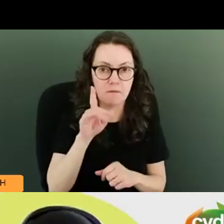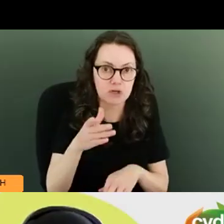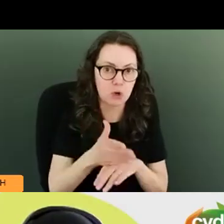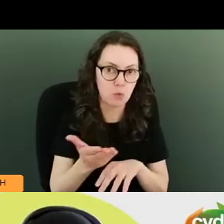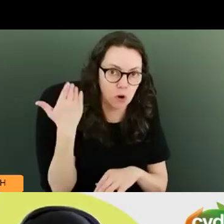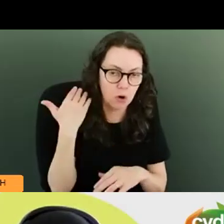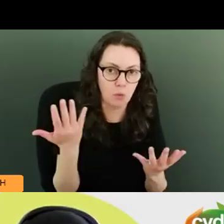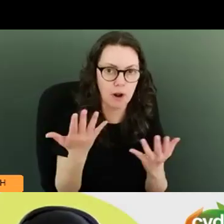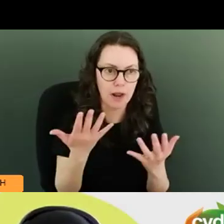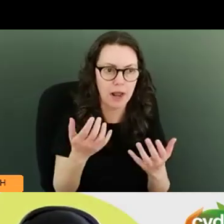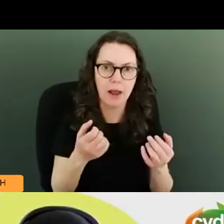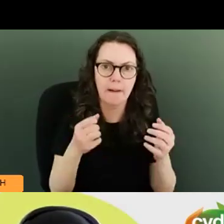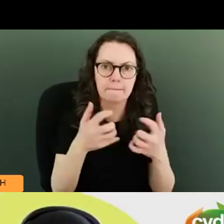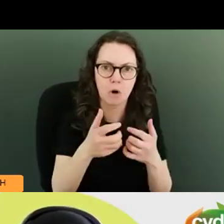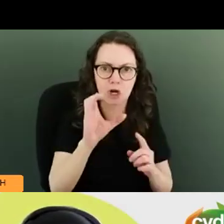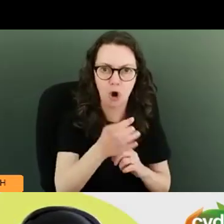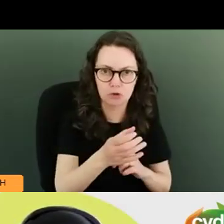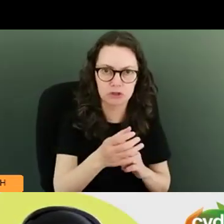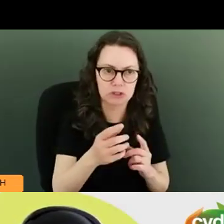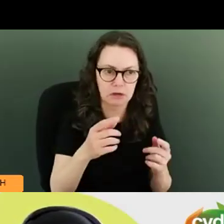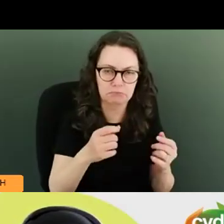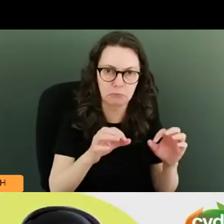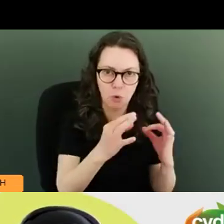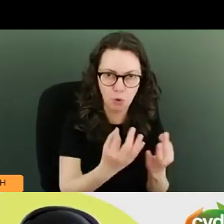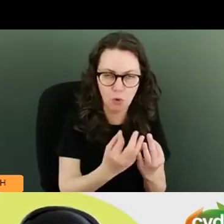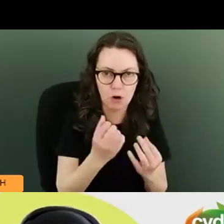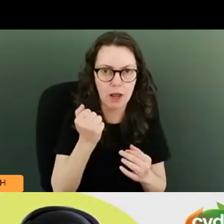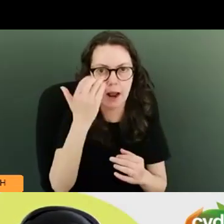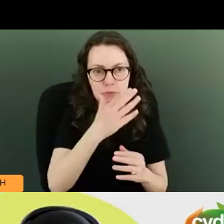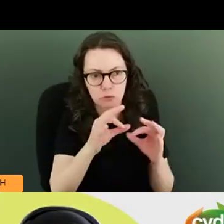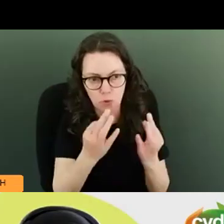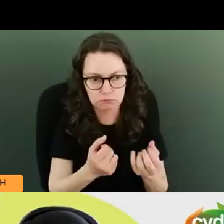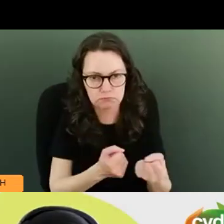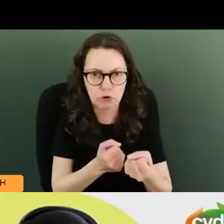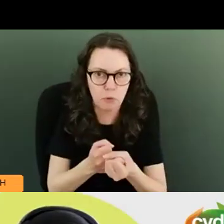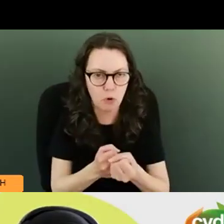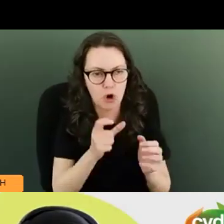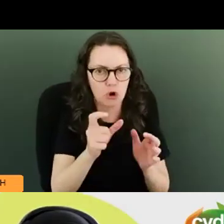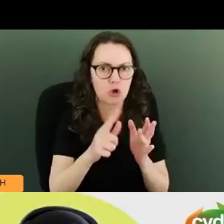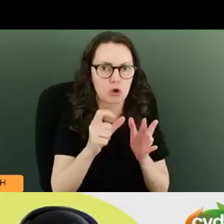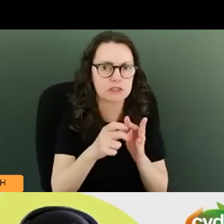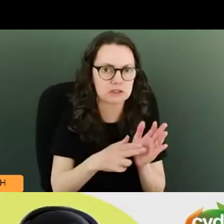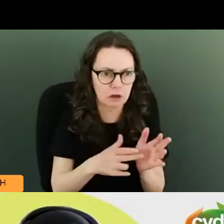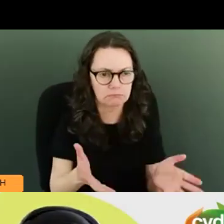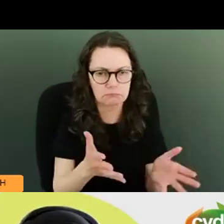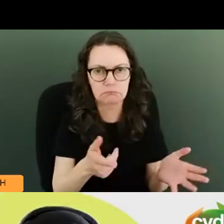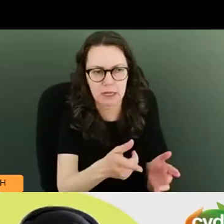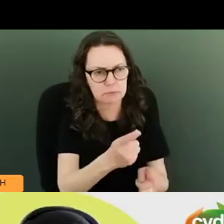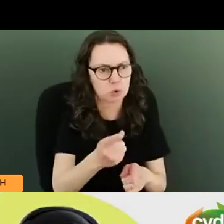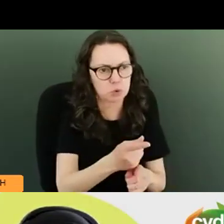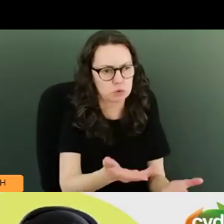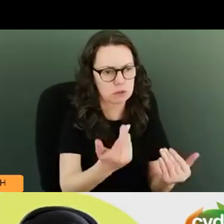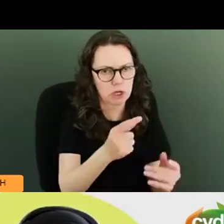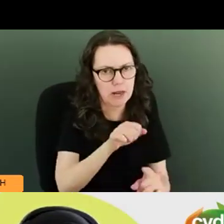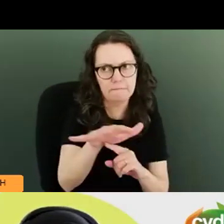projects supporting multicultural and First Nations young people, co-designing initiatives that gave them greater voice and influence in the systems